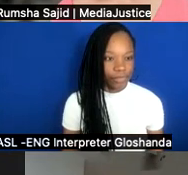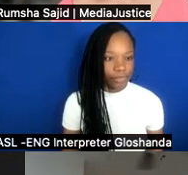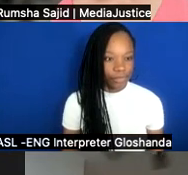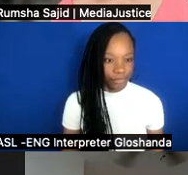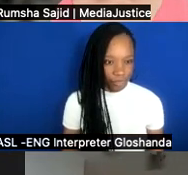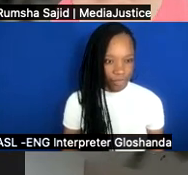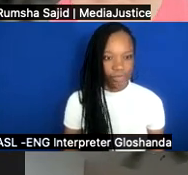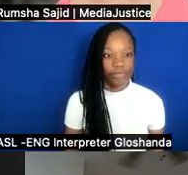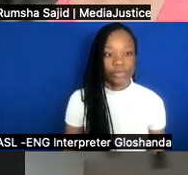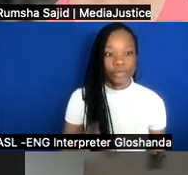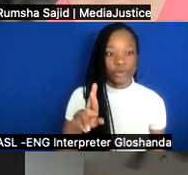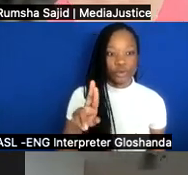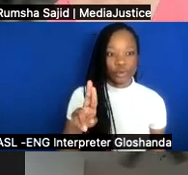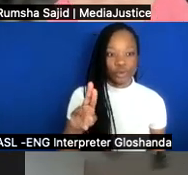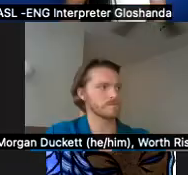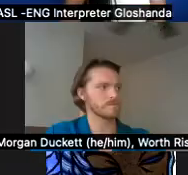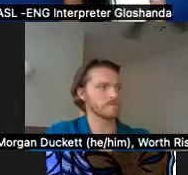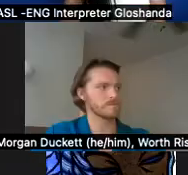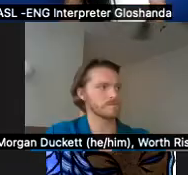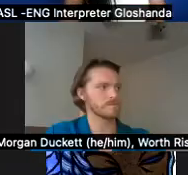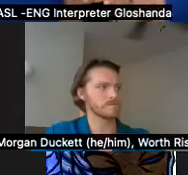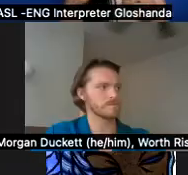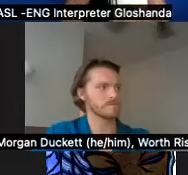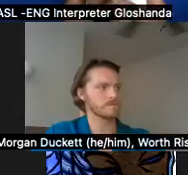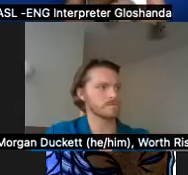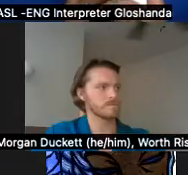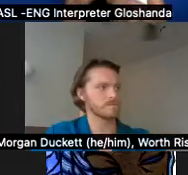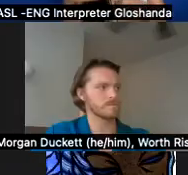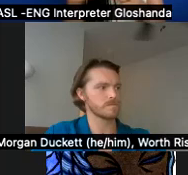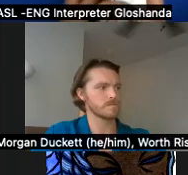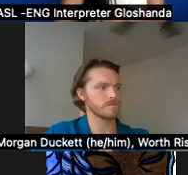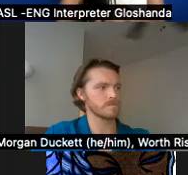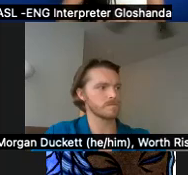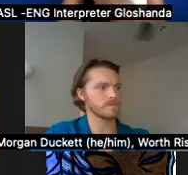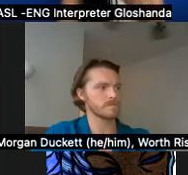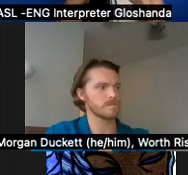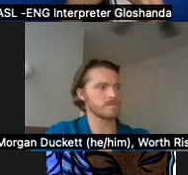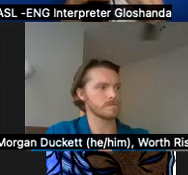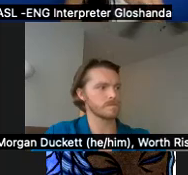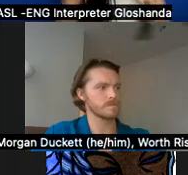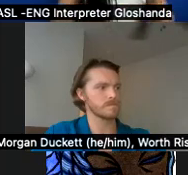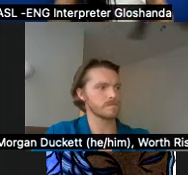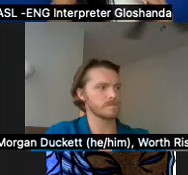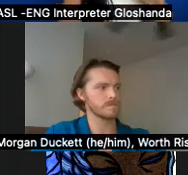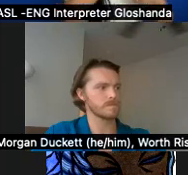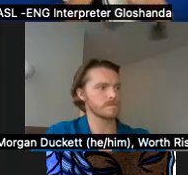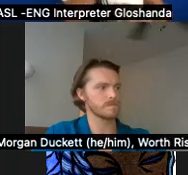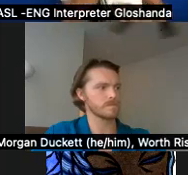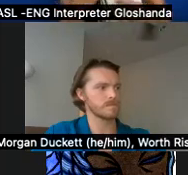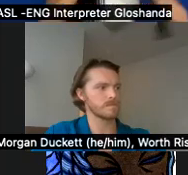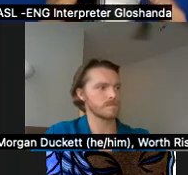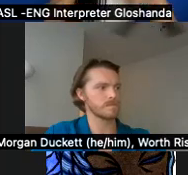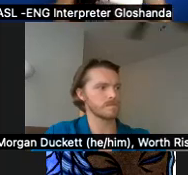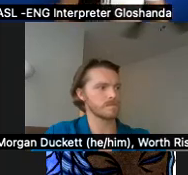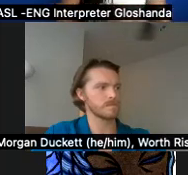Yeah, that's right. There's entire federal programs like See Something, Say Something that dwell on us telling on